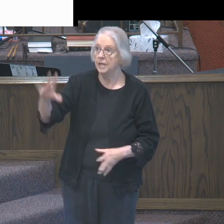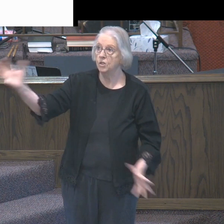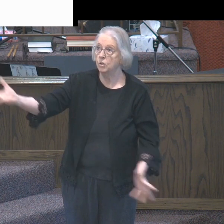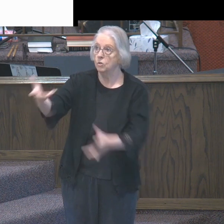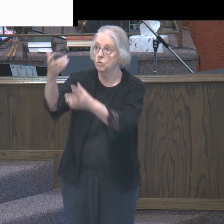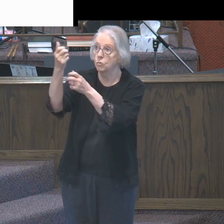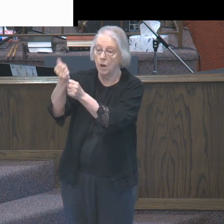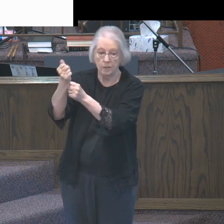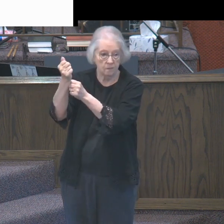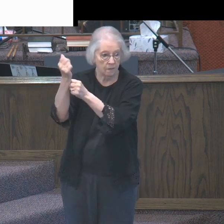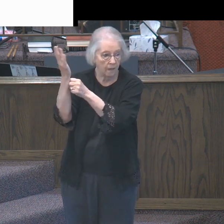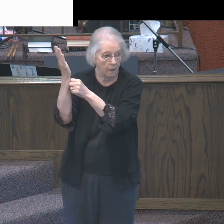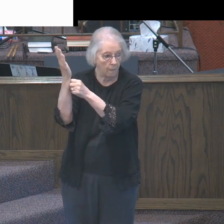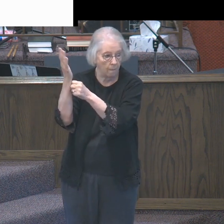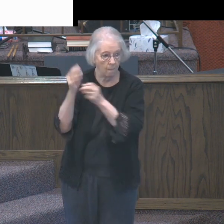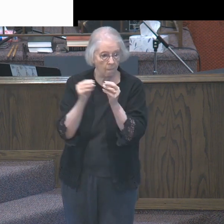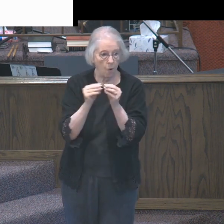God?